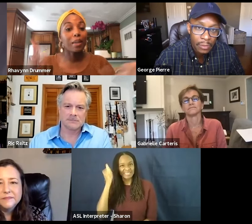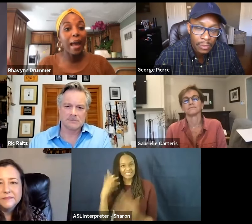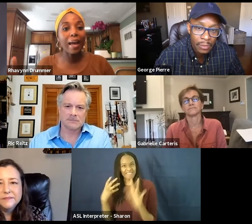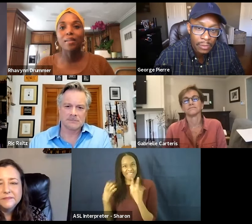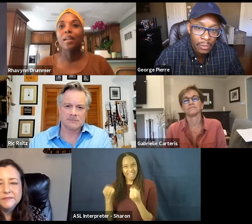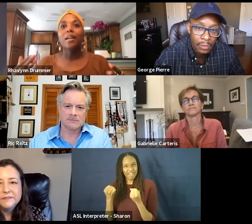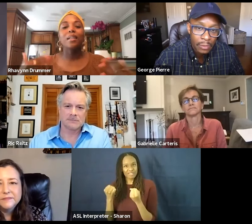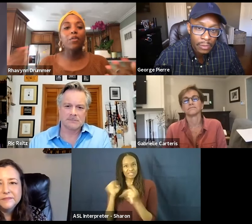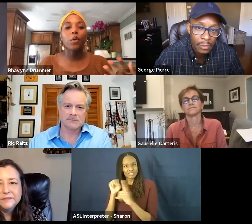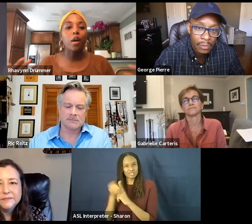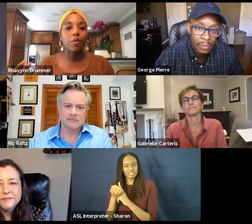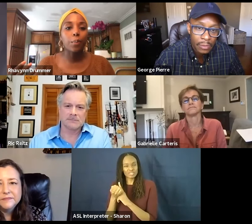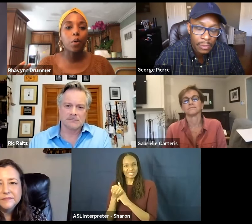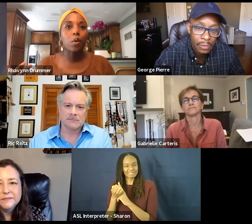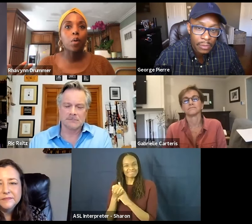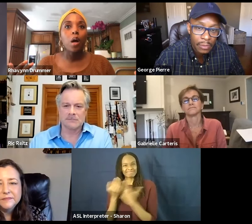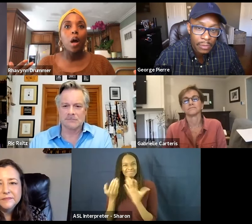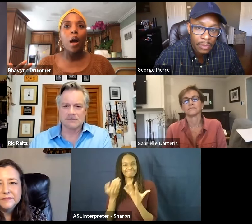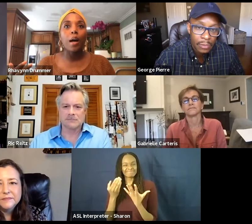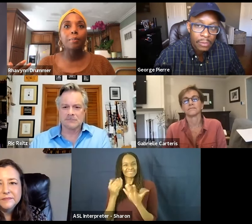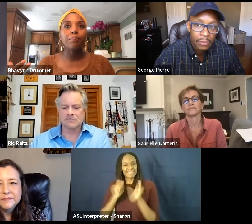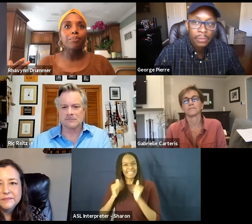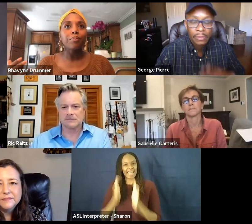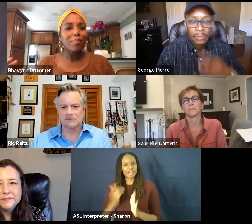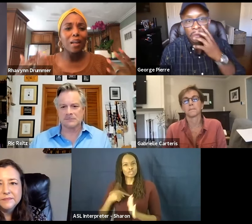that we cast didn't feel comfortable